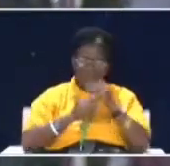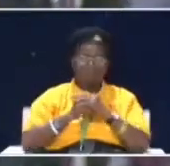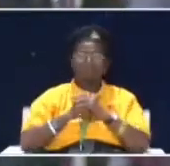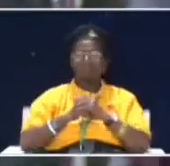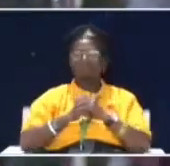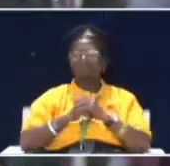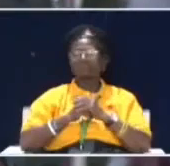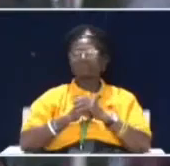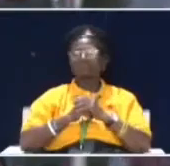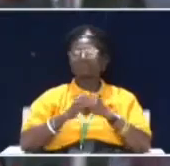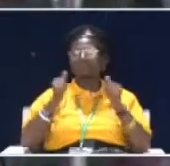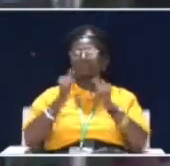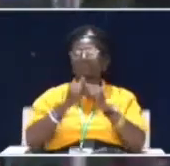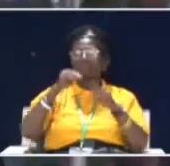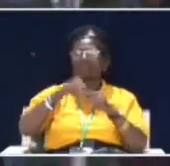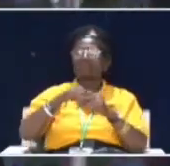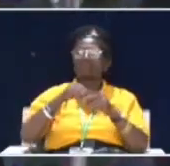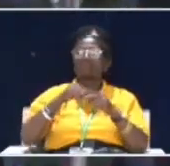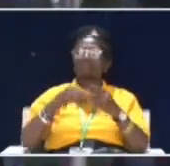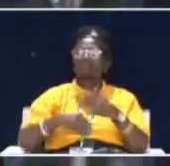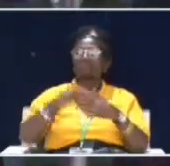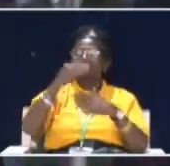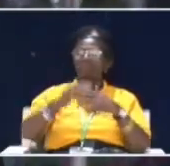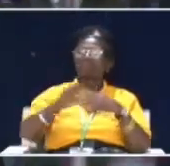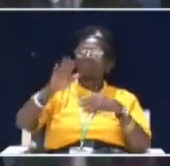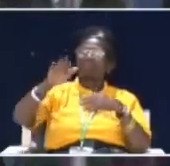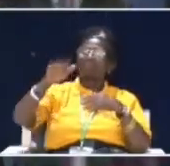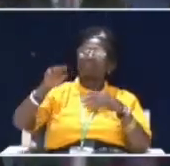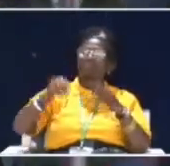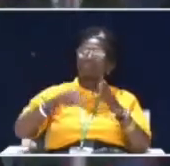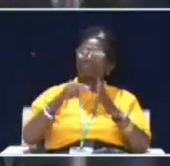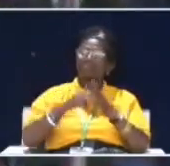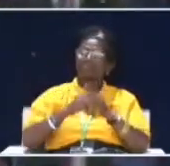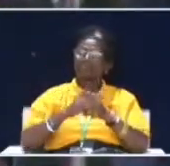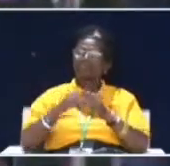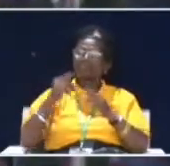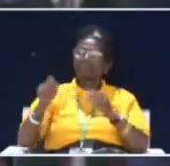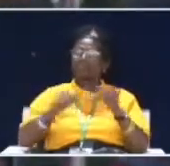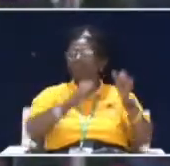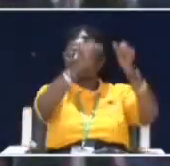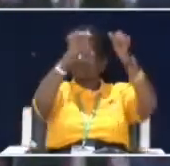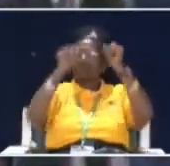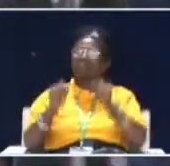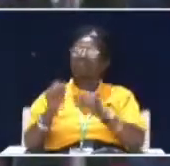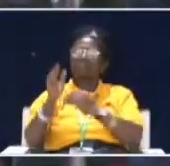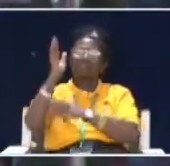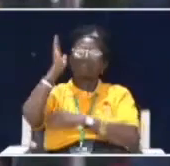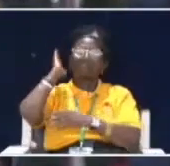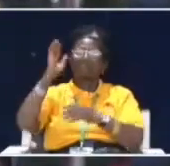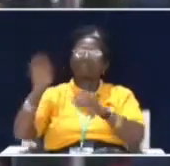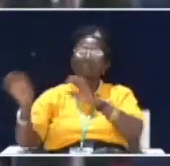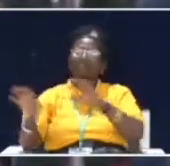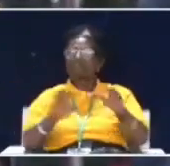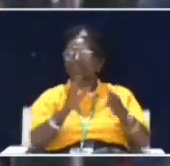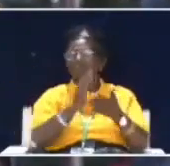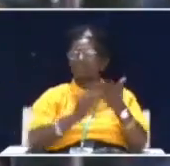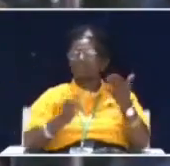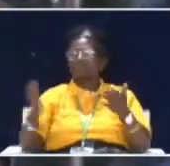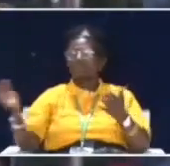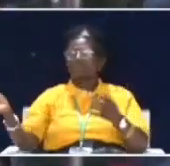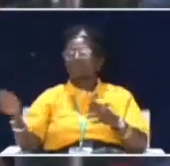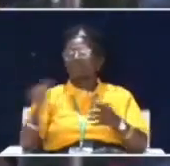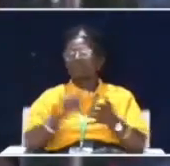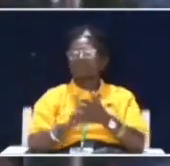And within the next 15 minutes. Láàrin ìṣẹ́jú mẹ́ẹ̀dógún. The Almighty God will do something you can't even